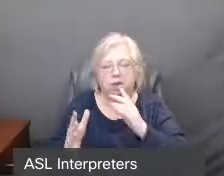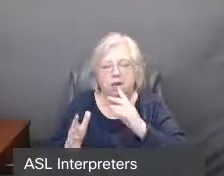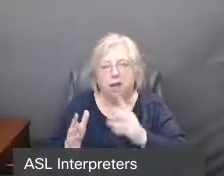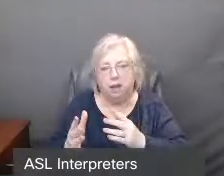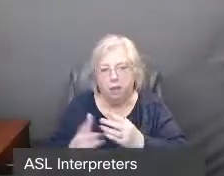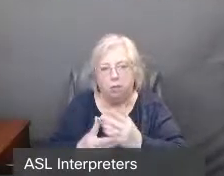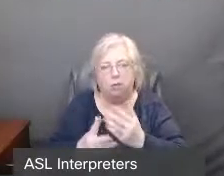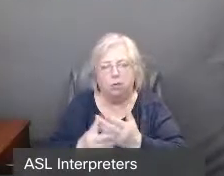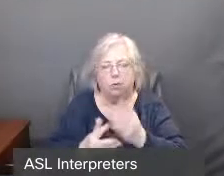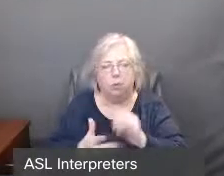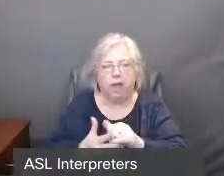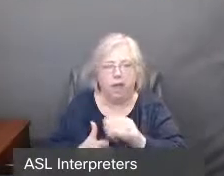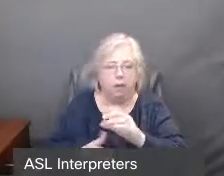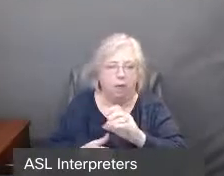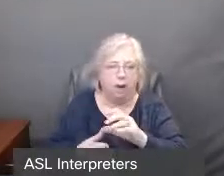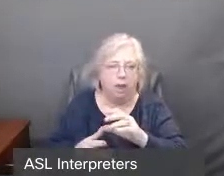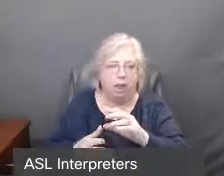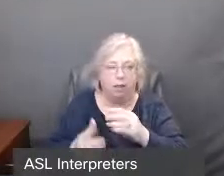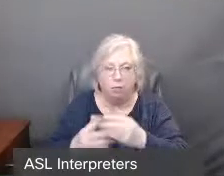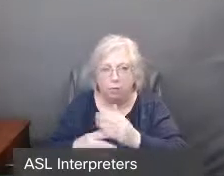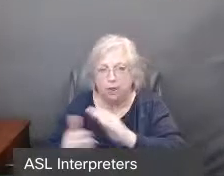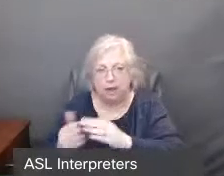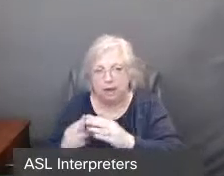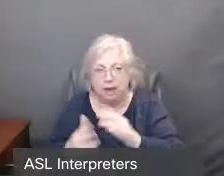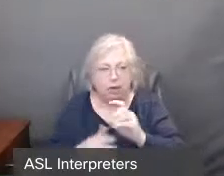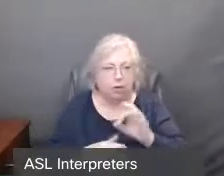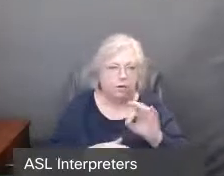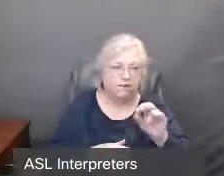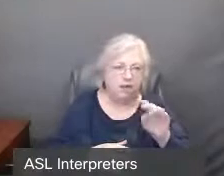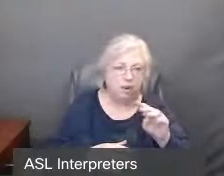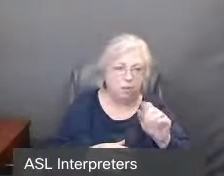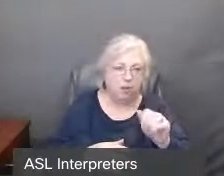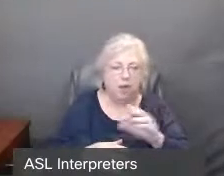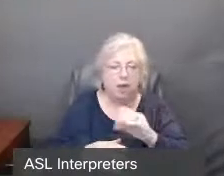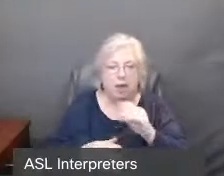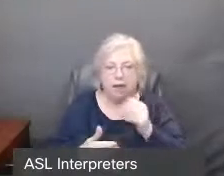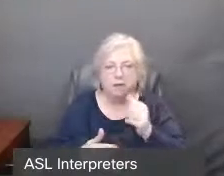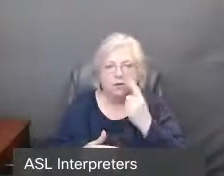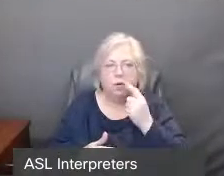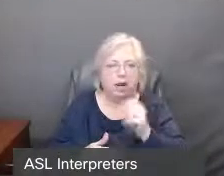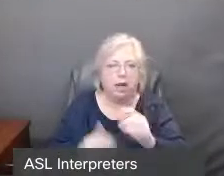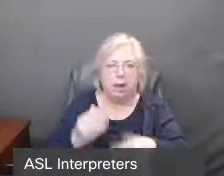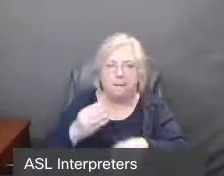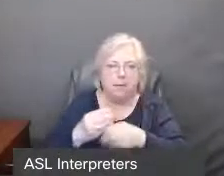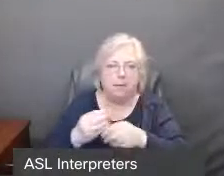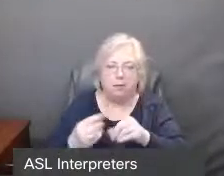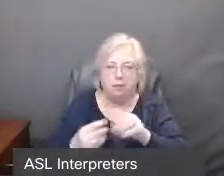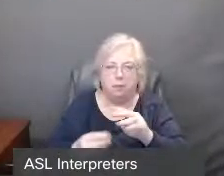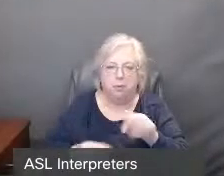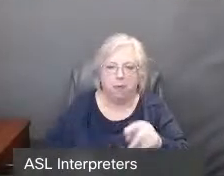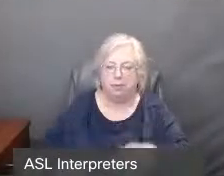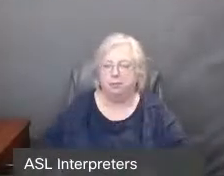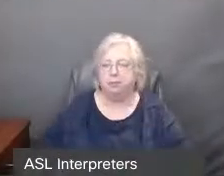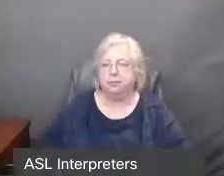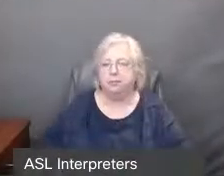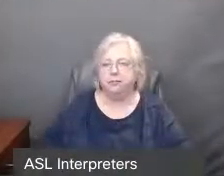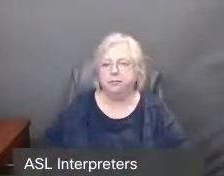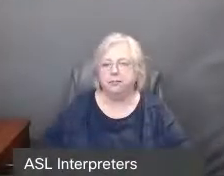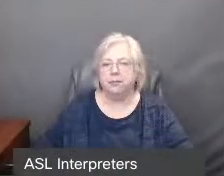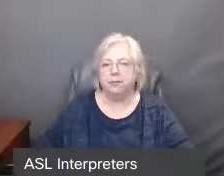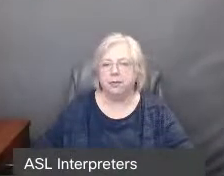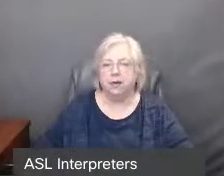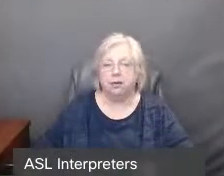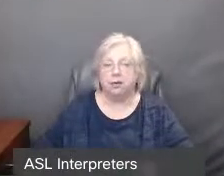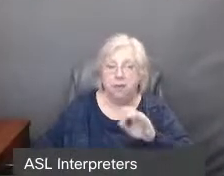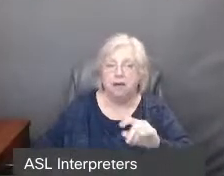and or FEMA as needed for any amendments to the maps. Thanks. So if they were approved for the